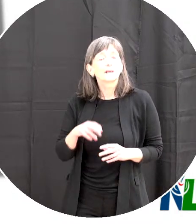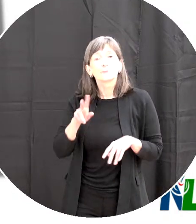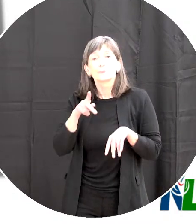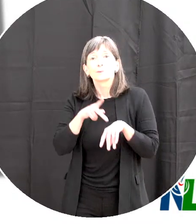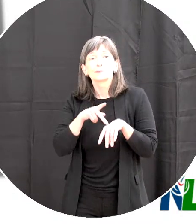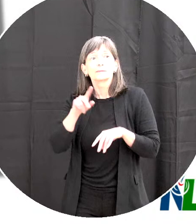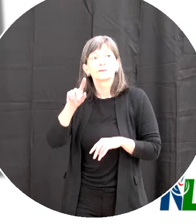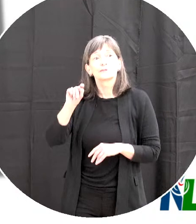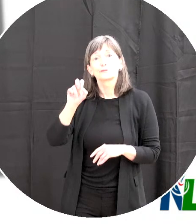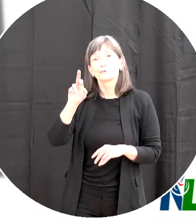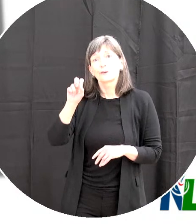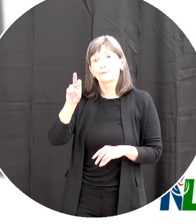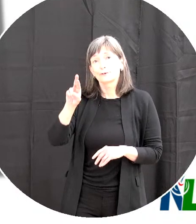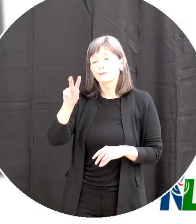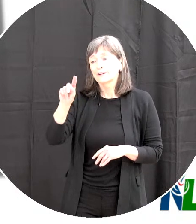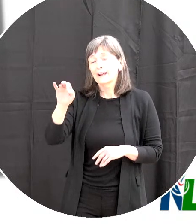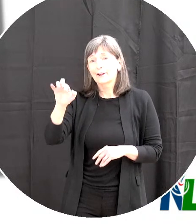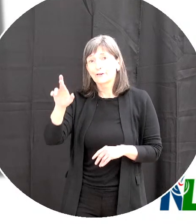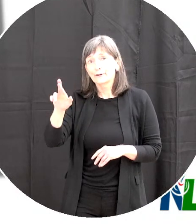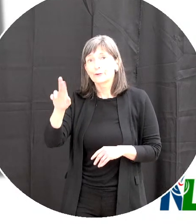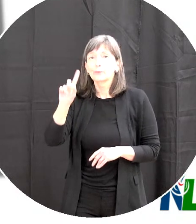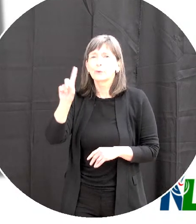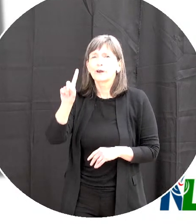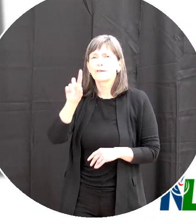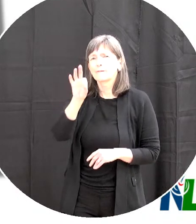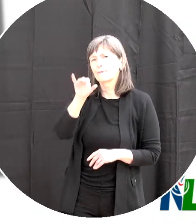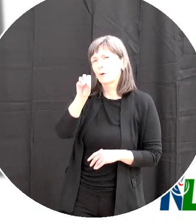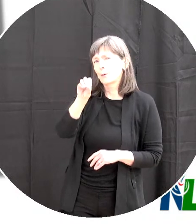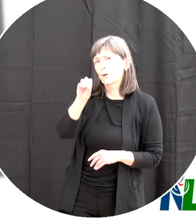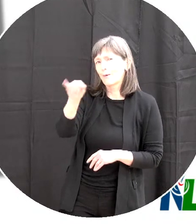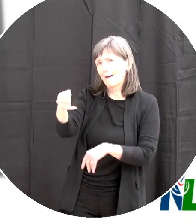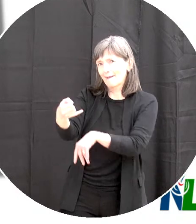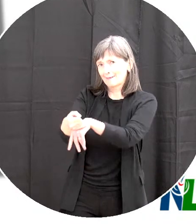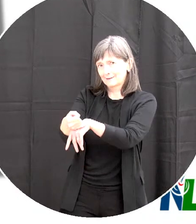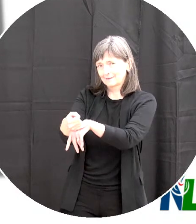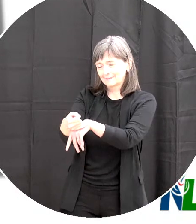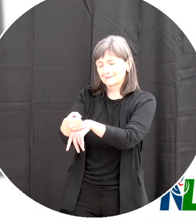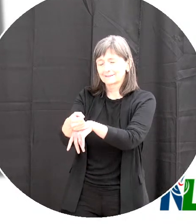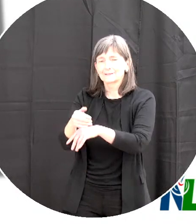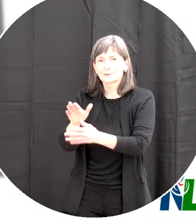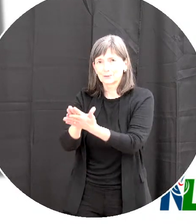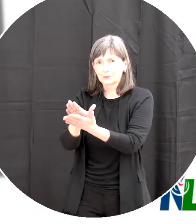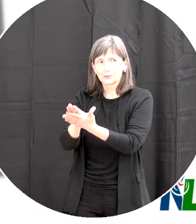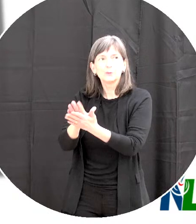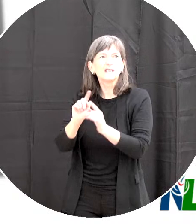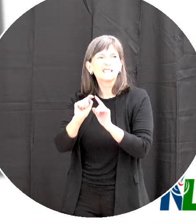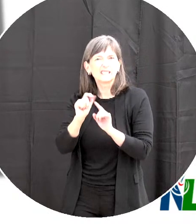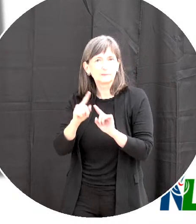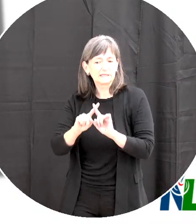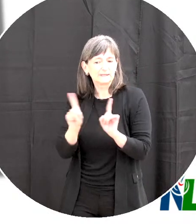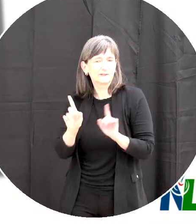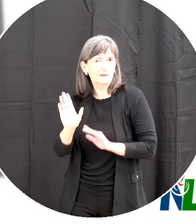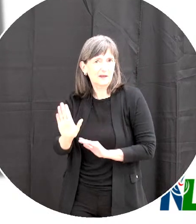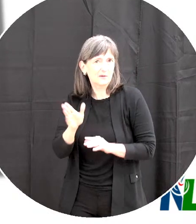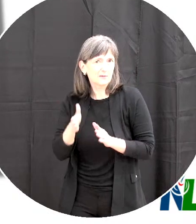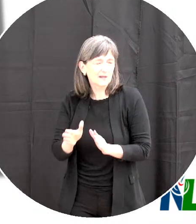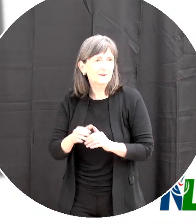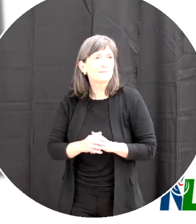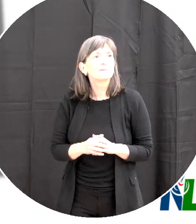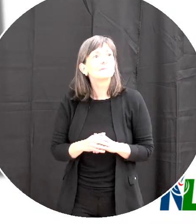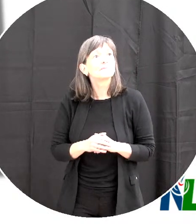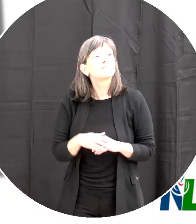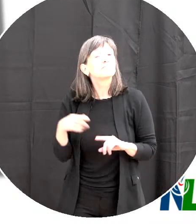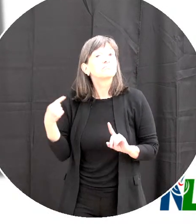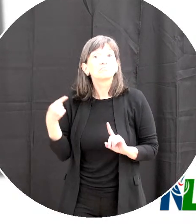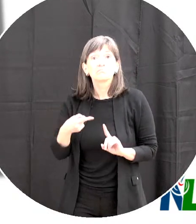He's the principal of Fogo Island Central Academy, and the students are demonstrating doing things a little bit differently. The bottom line